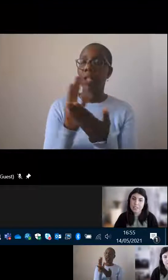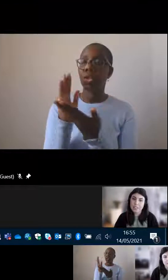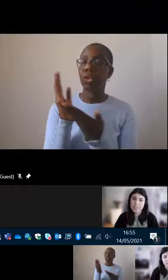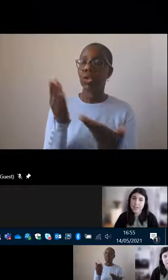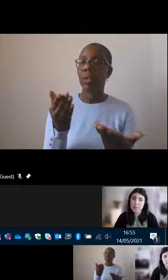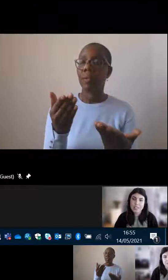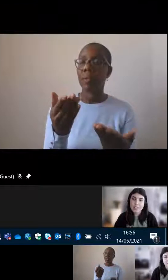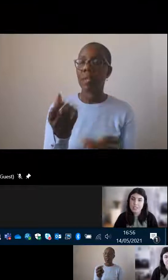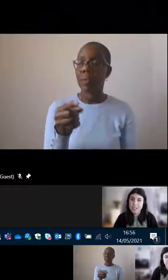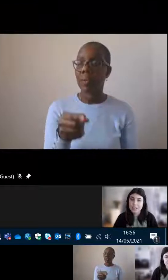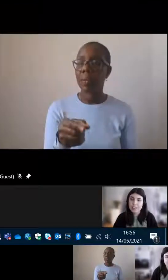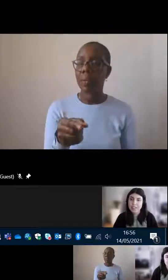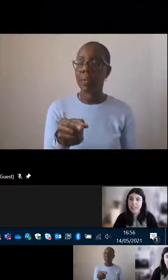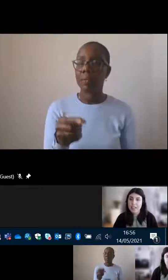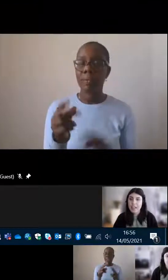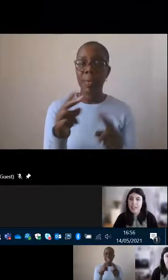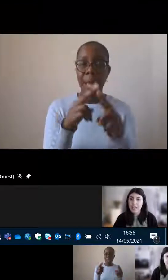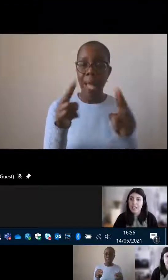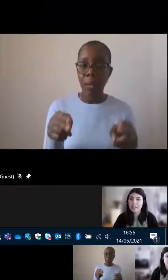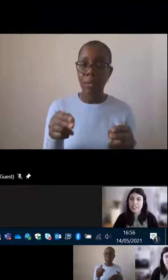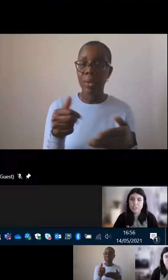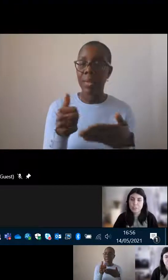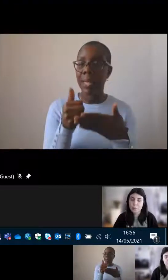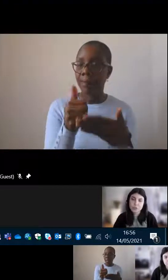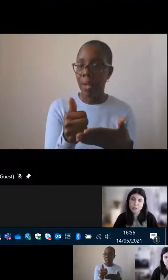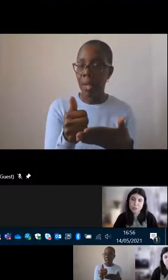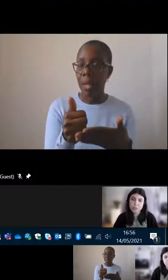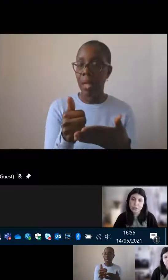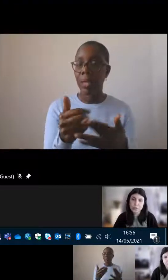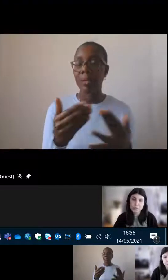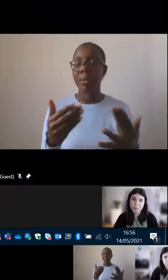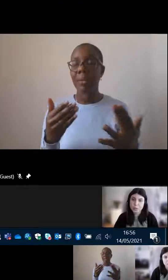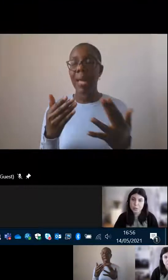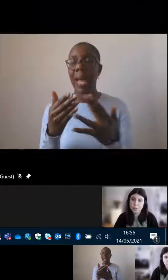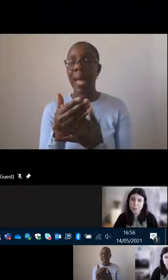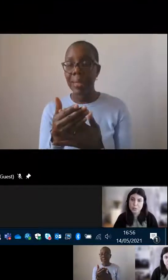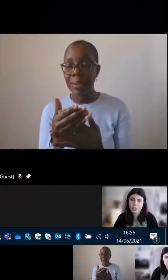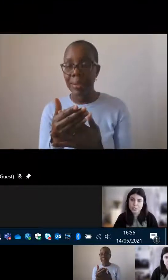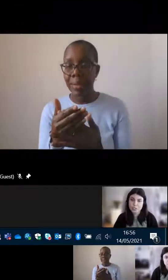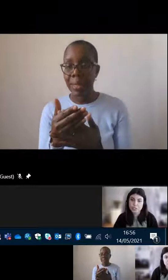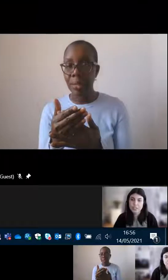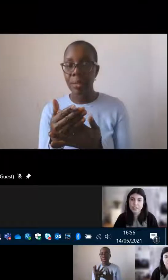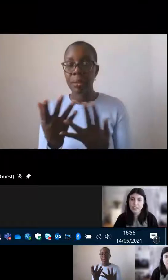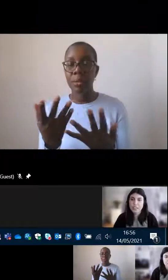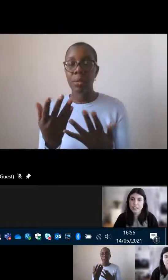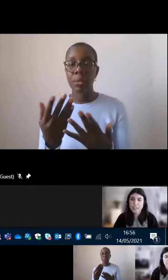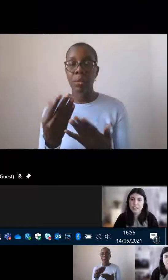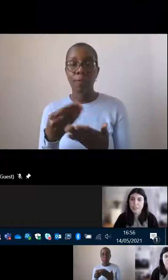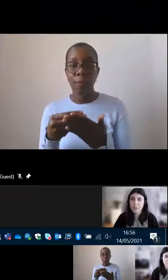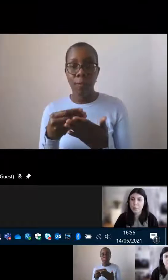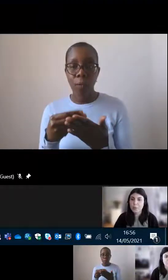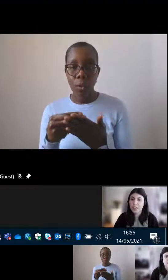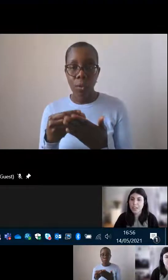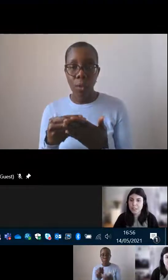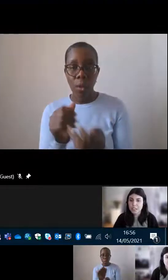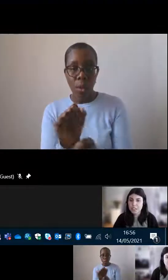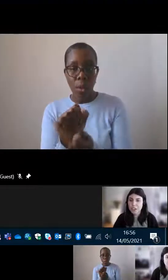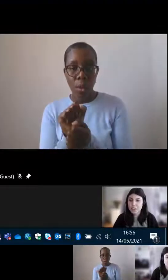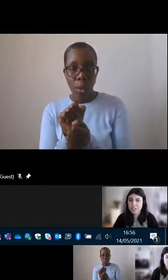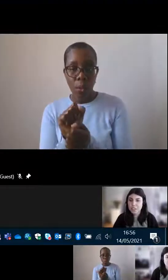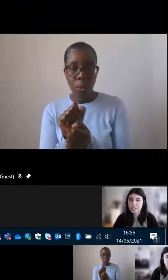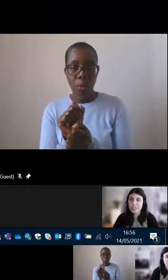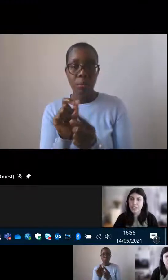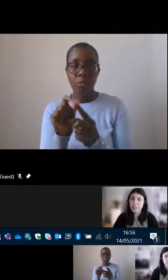and guidance, housing advice, access to affordable loan products, helping with